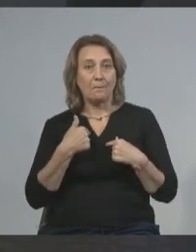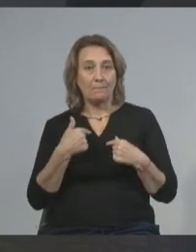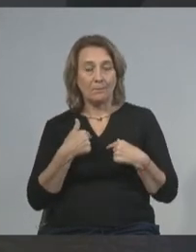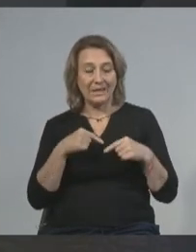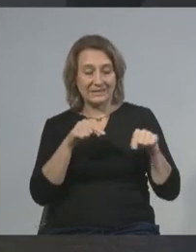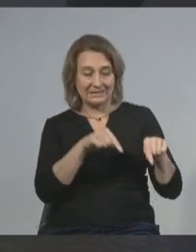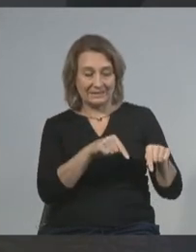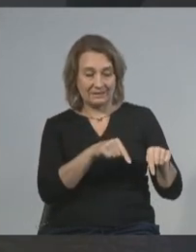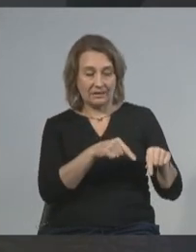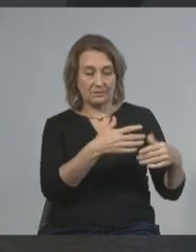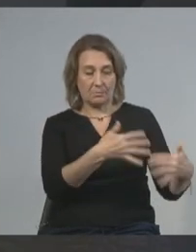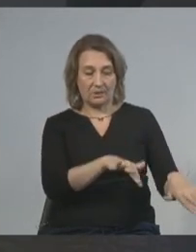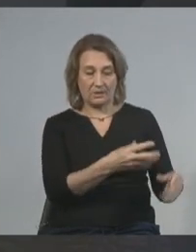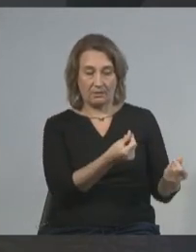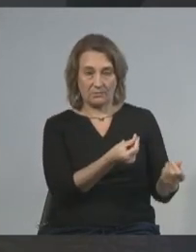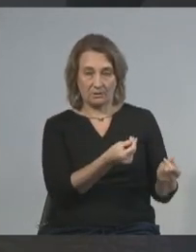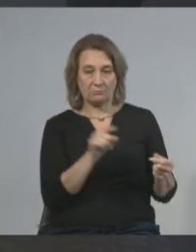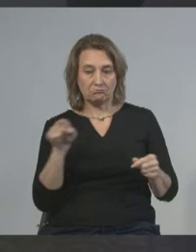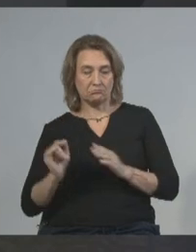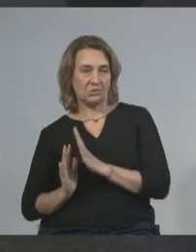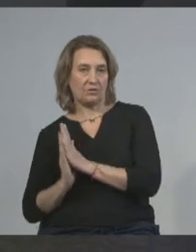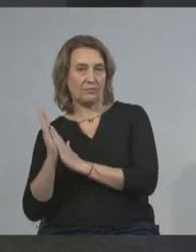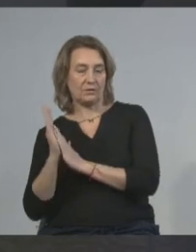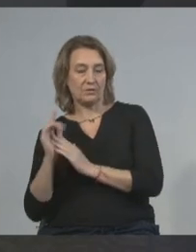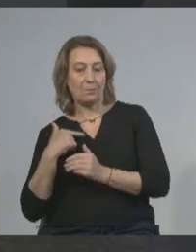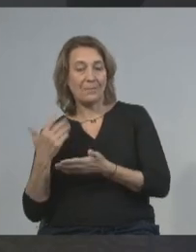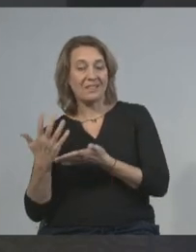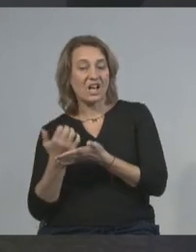but we managed to uh